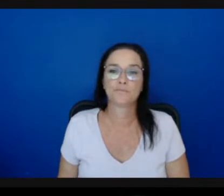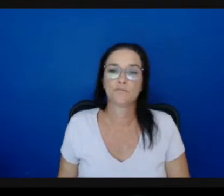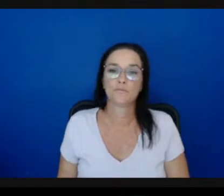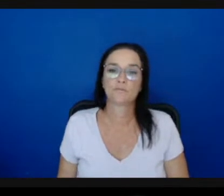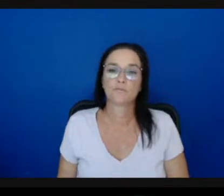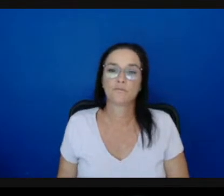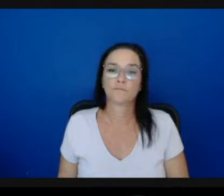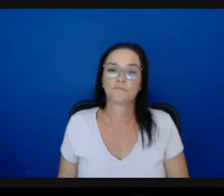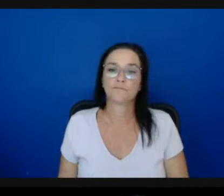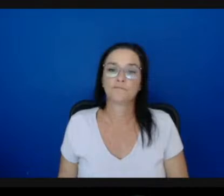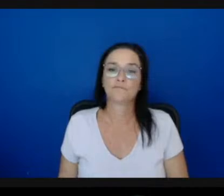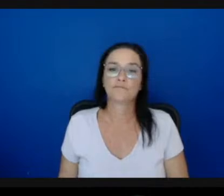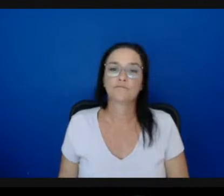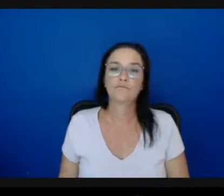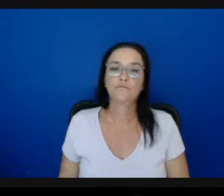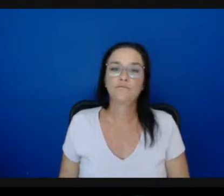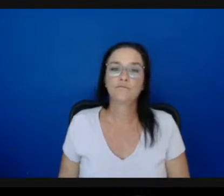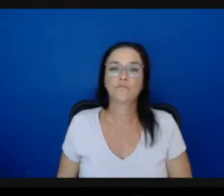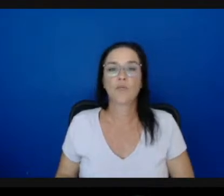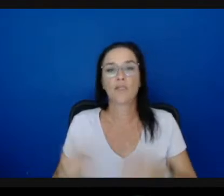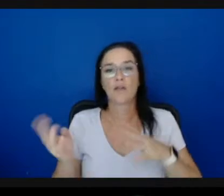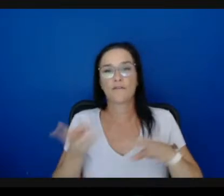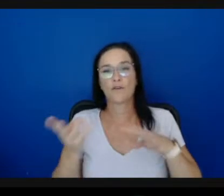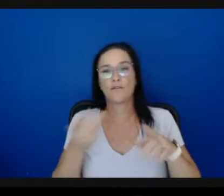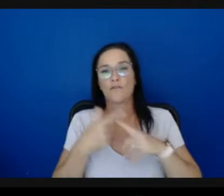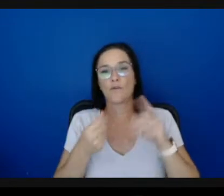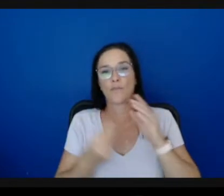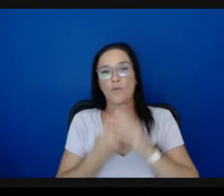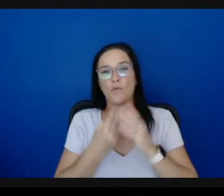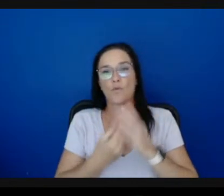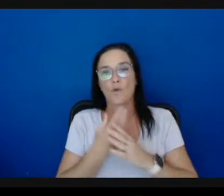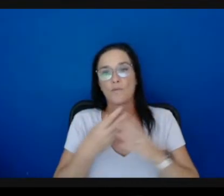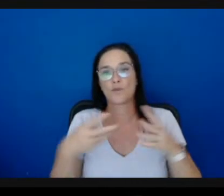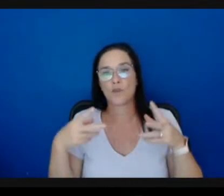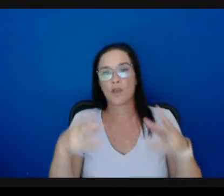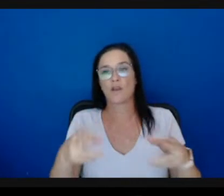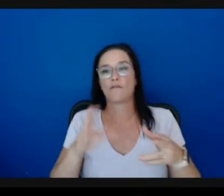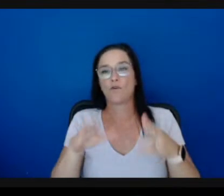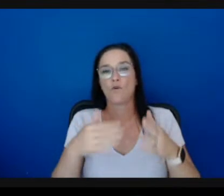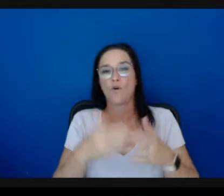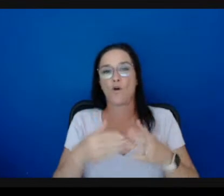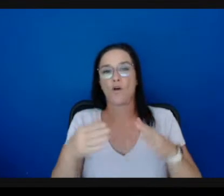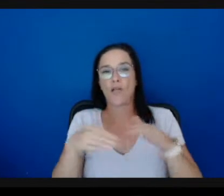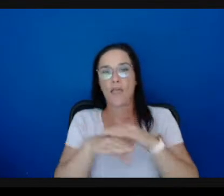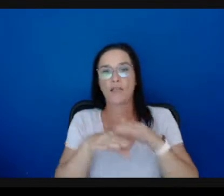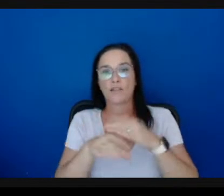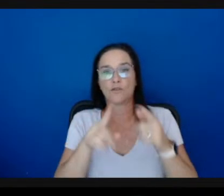So lava flows from that eruption had cut off all main roads leading to Kalapana.